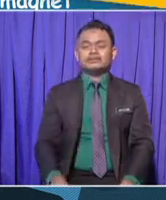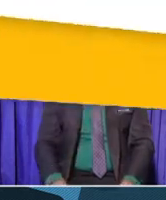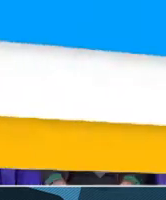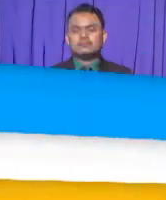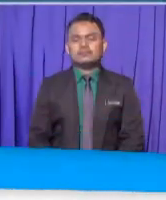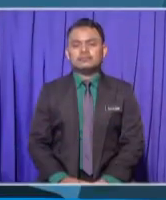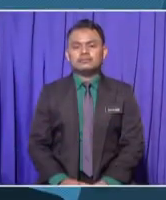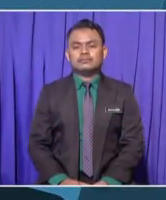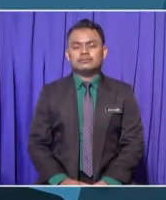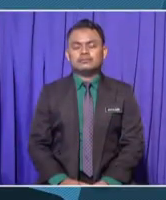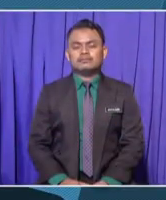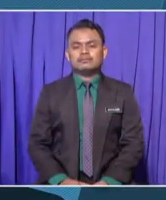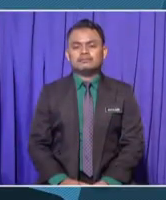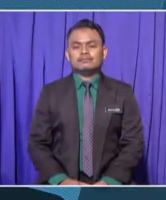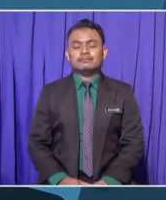after this.